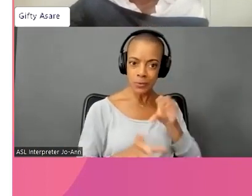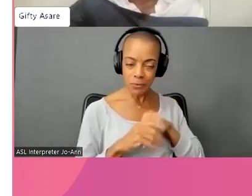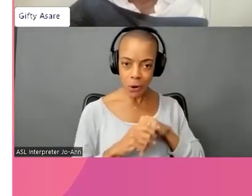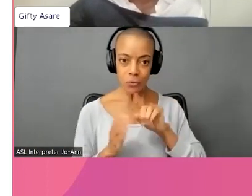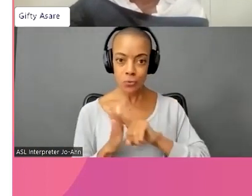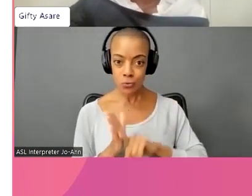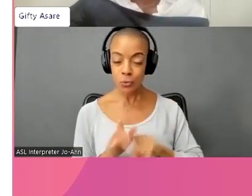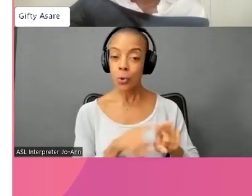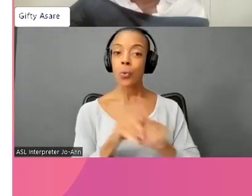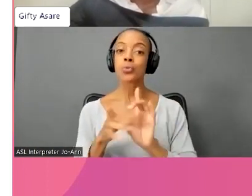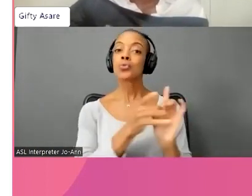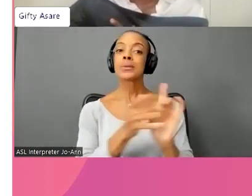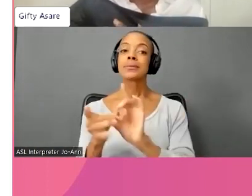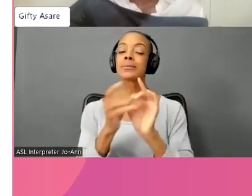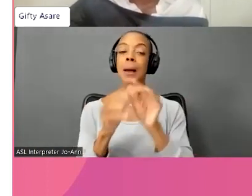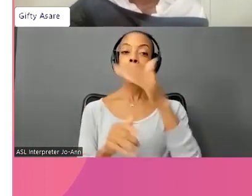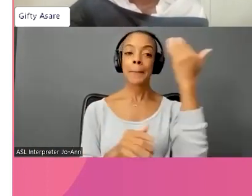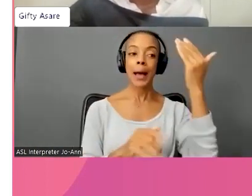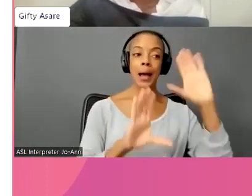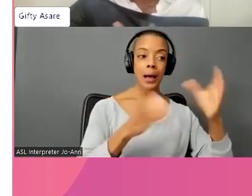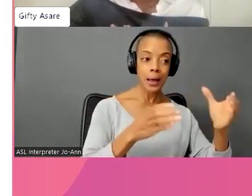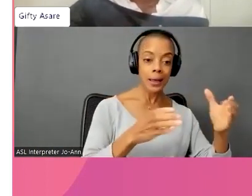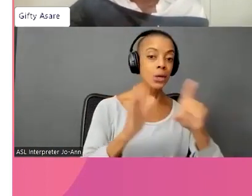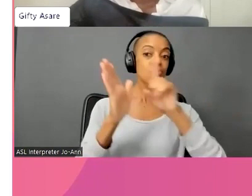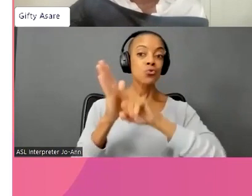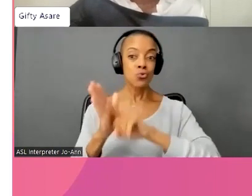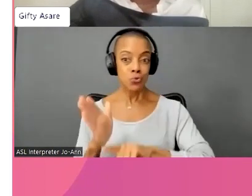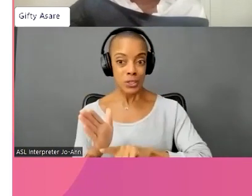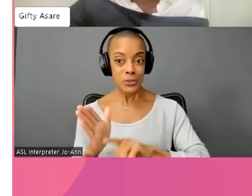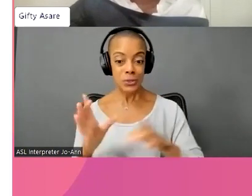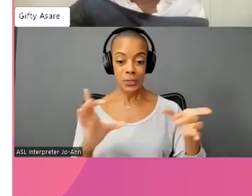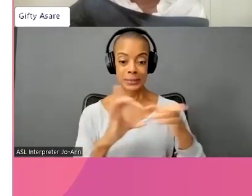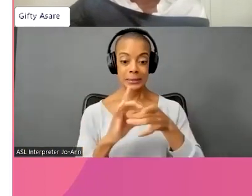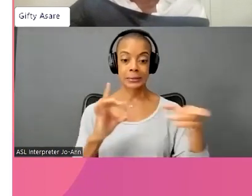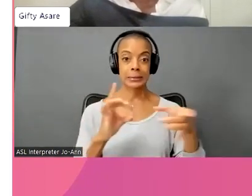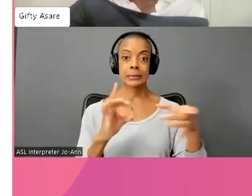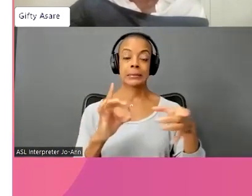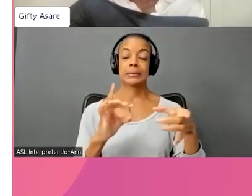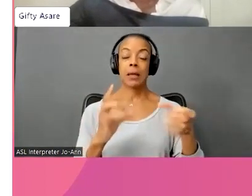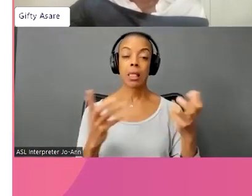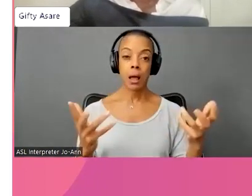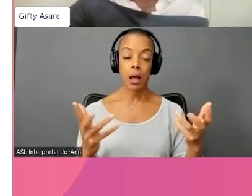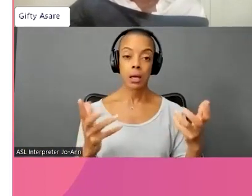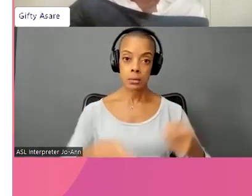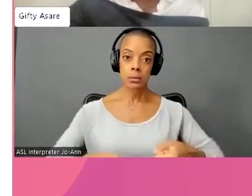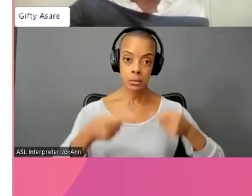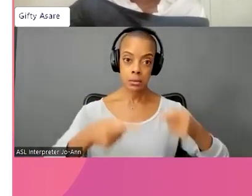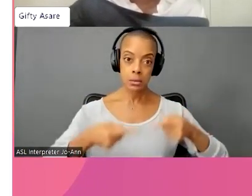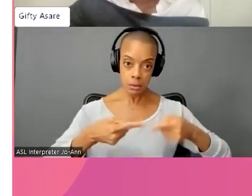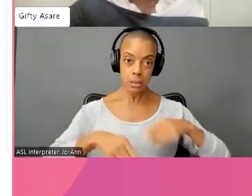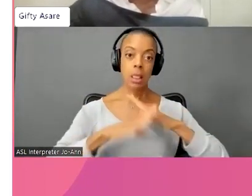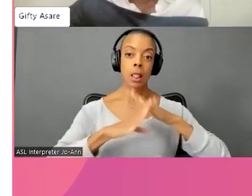relationship between Black population and research is not one without strife. And so it can